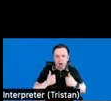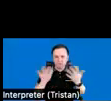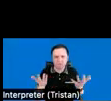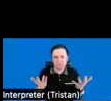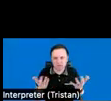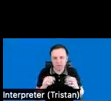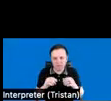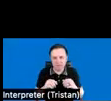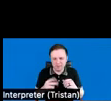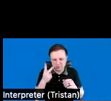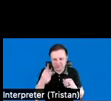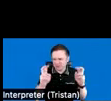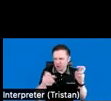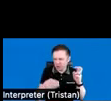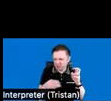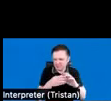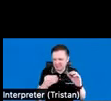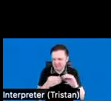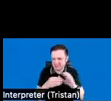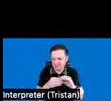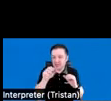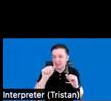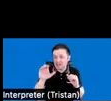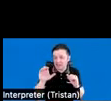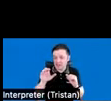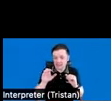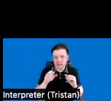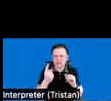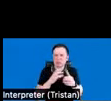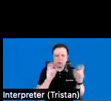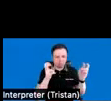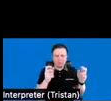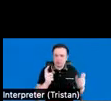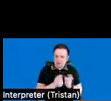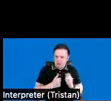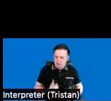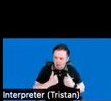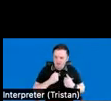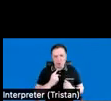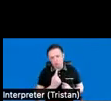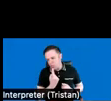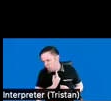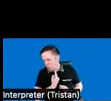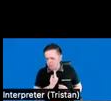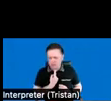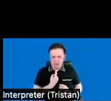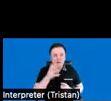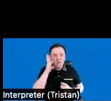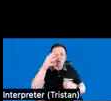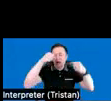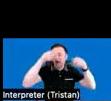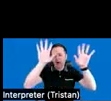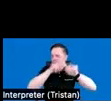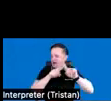quote. AAC has changed my life. I was lonely and had given up on a good future, but now I feel loved by